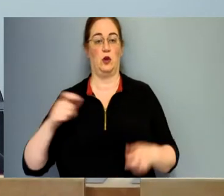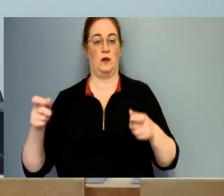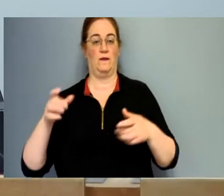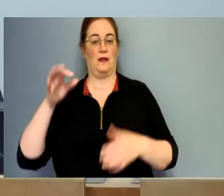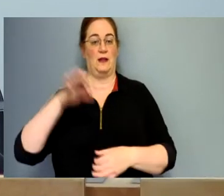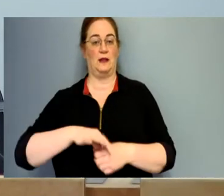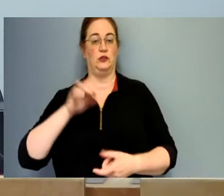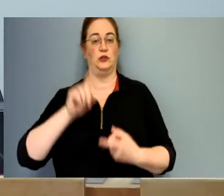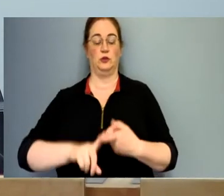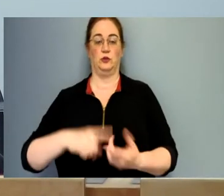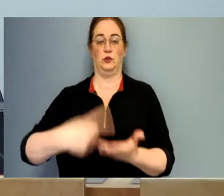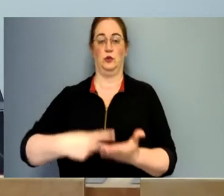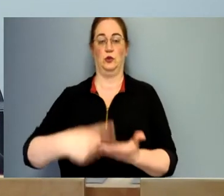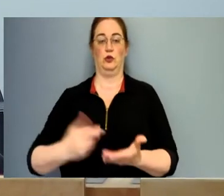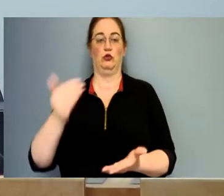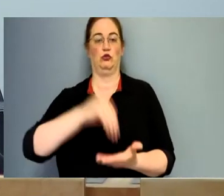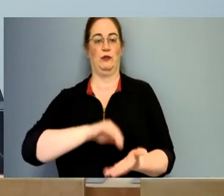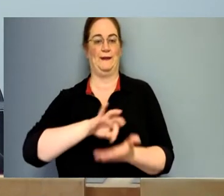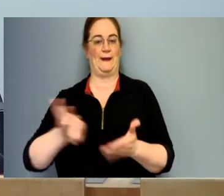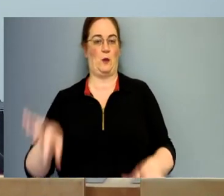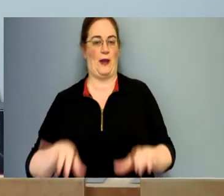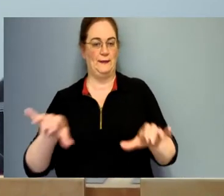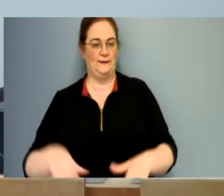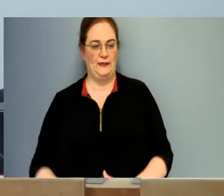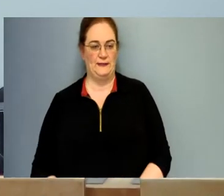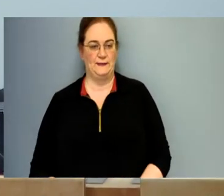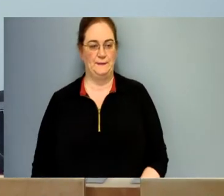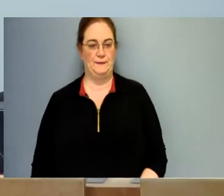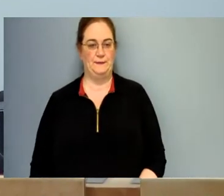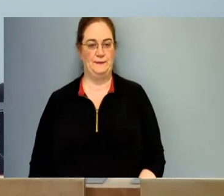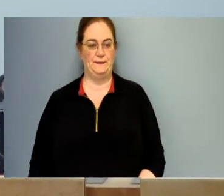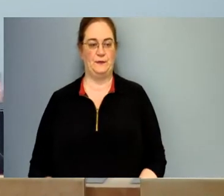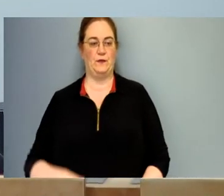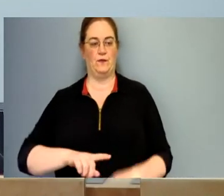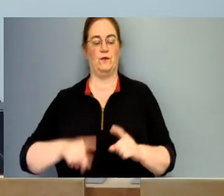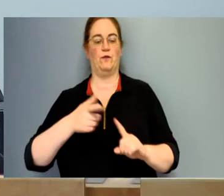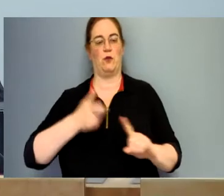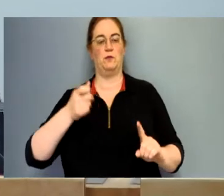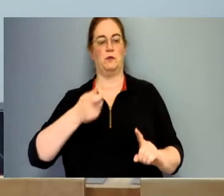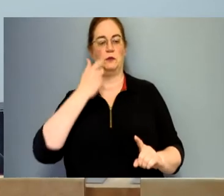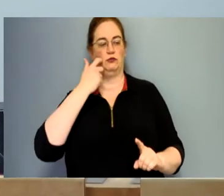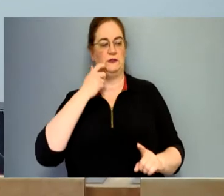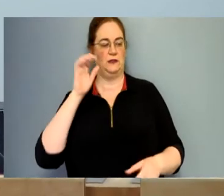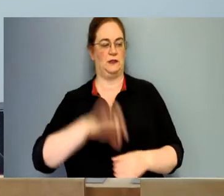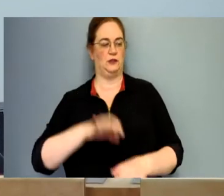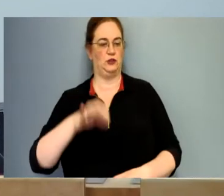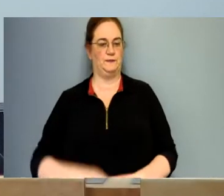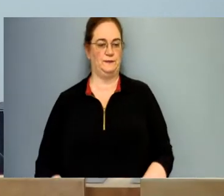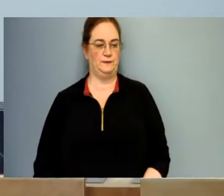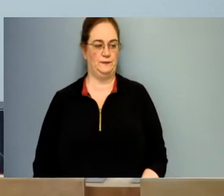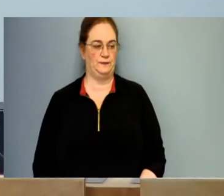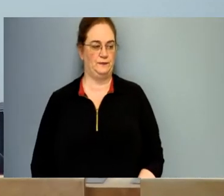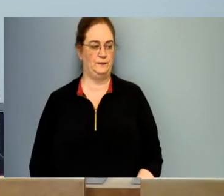talk about recount activities for the most recent election.